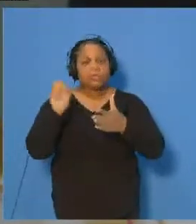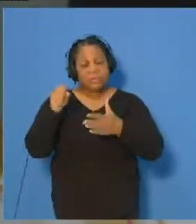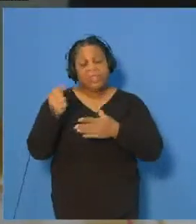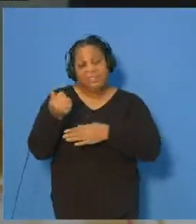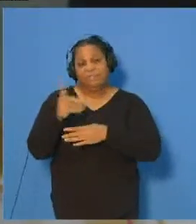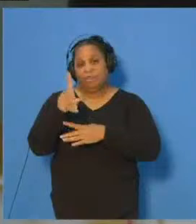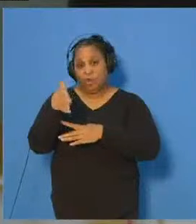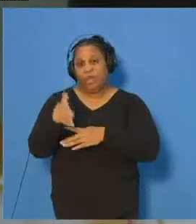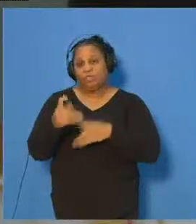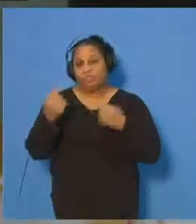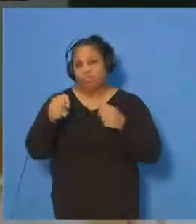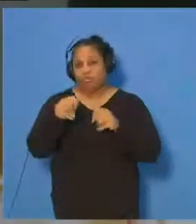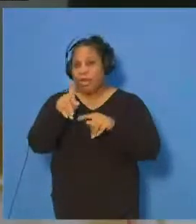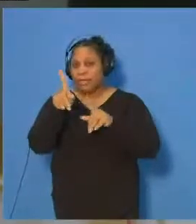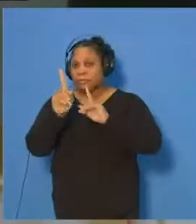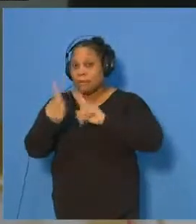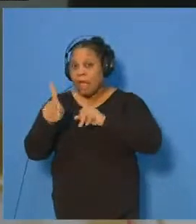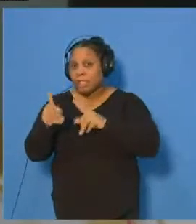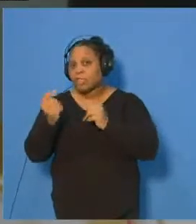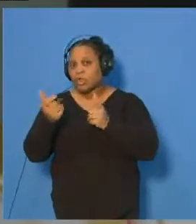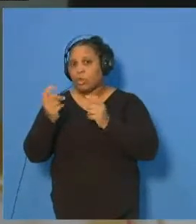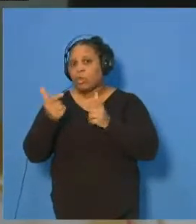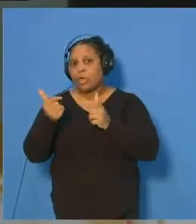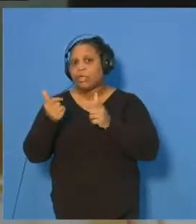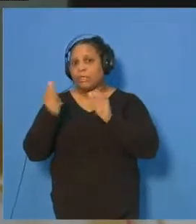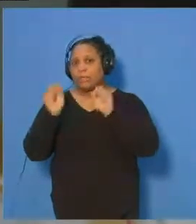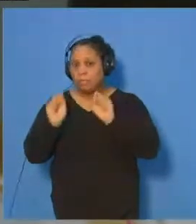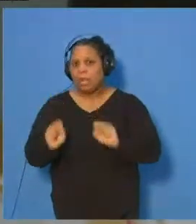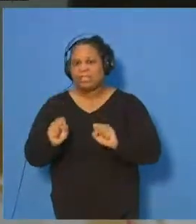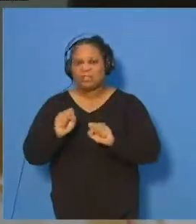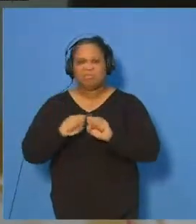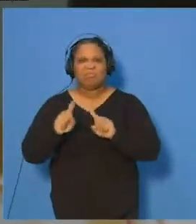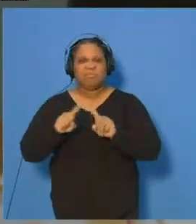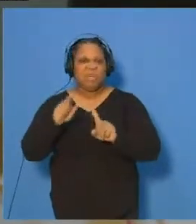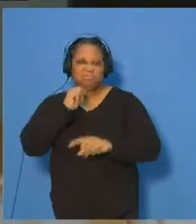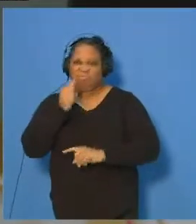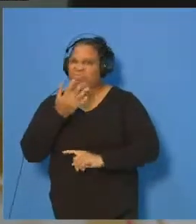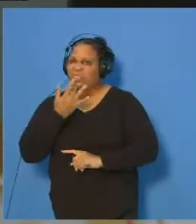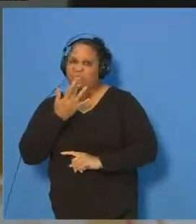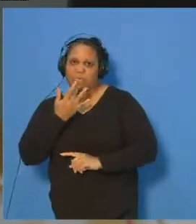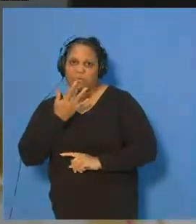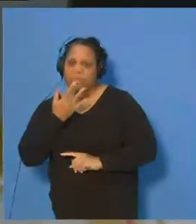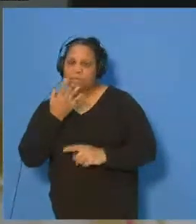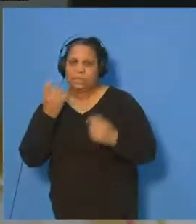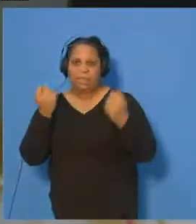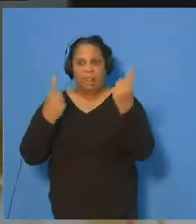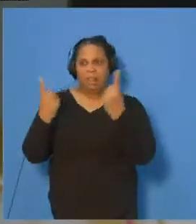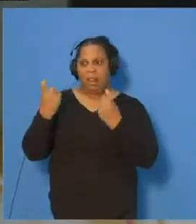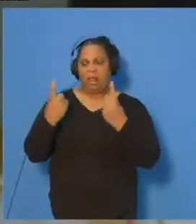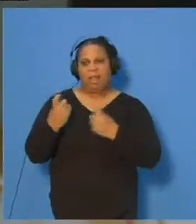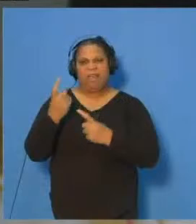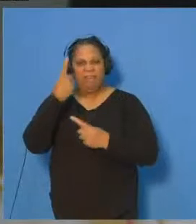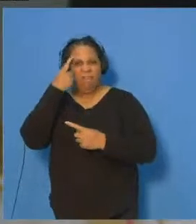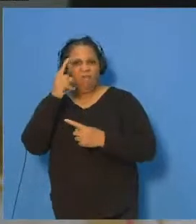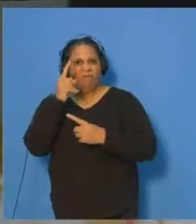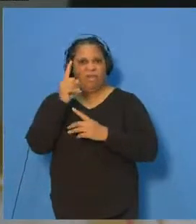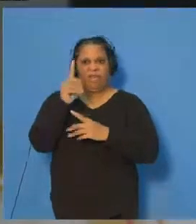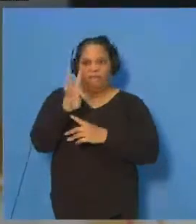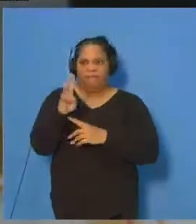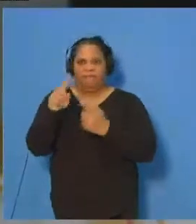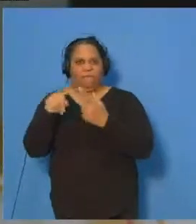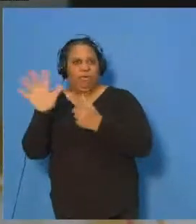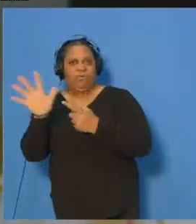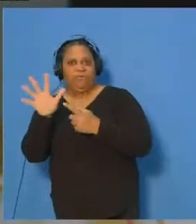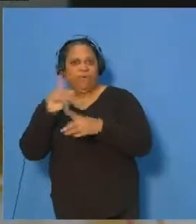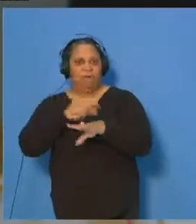to answer them as quickly as possible. It is unfortunate that sometimes we get questions that are, 4:30, 5 o'clock, expecting